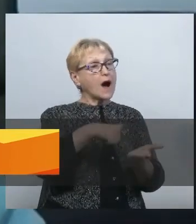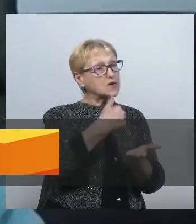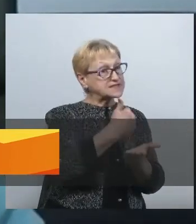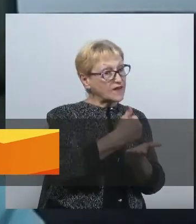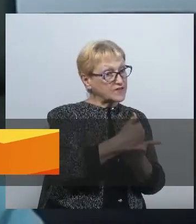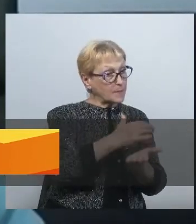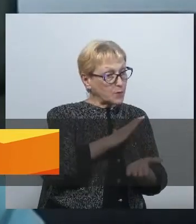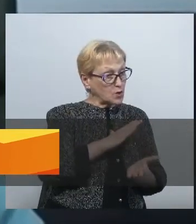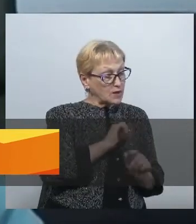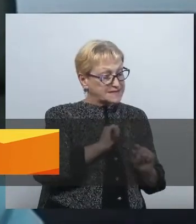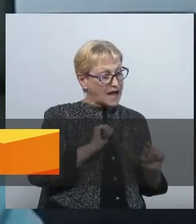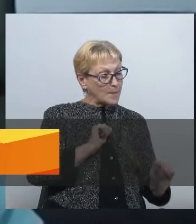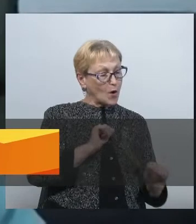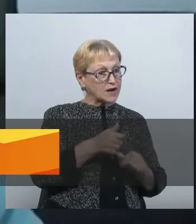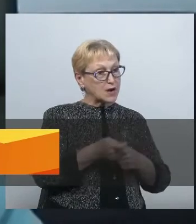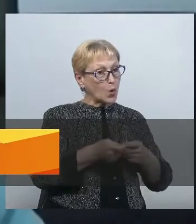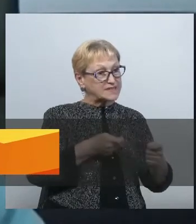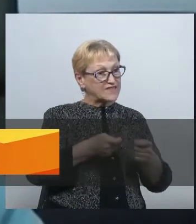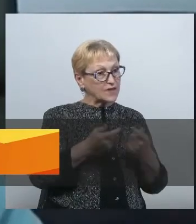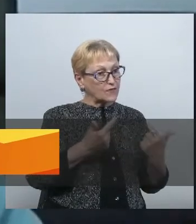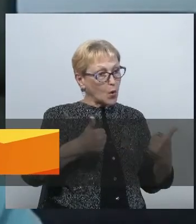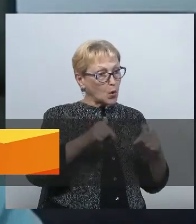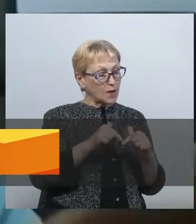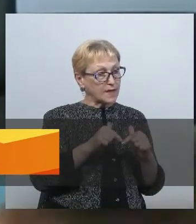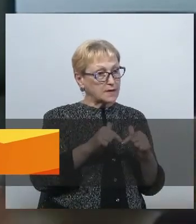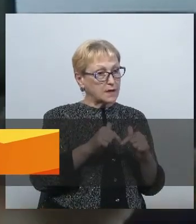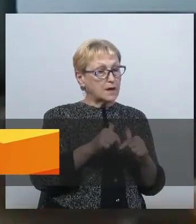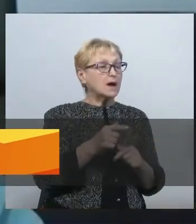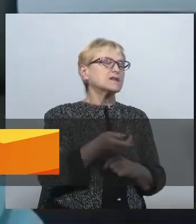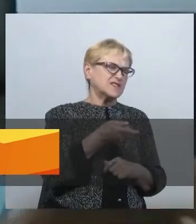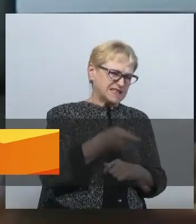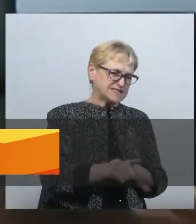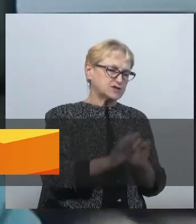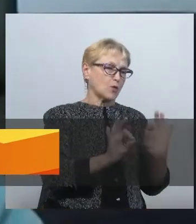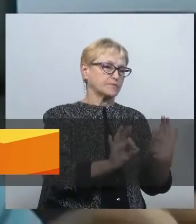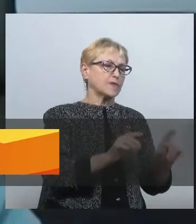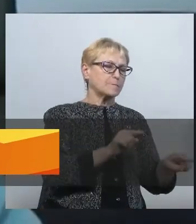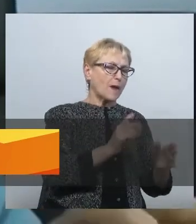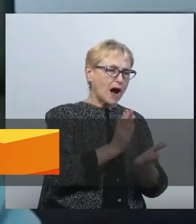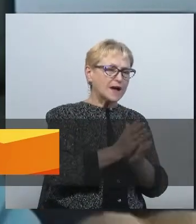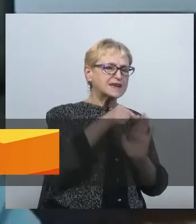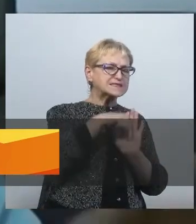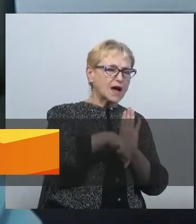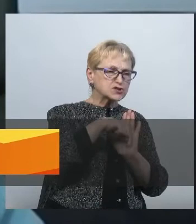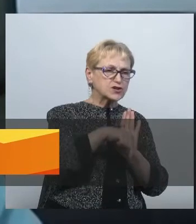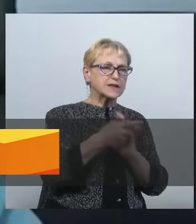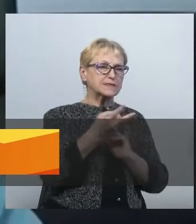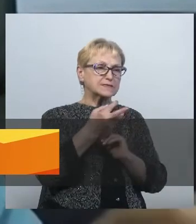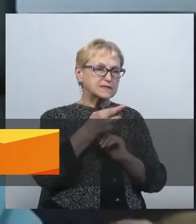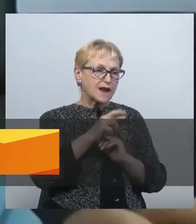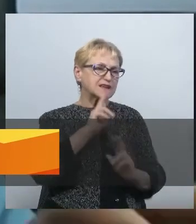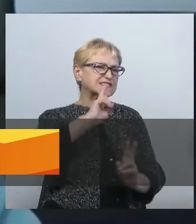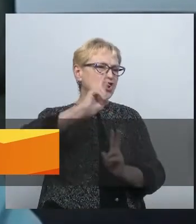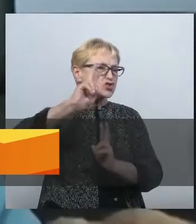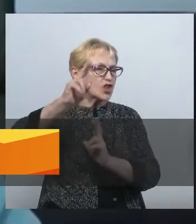co-regulation, but the key decision was the decision of this self-regulation body. Well, of course,